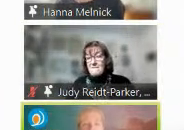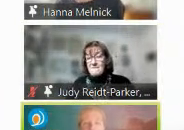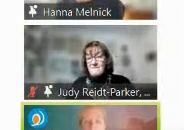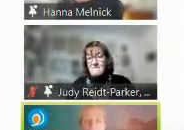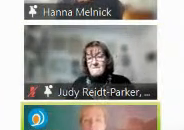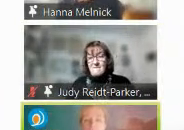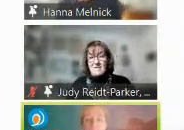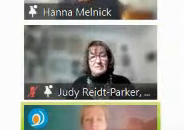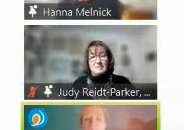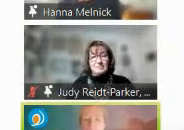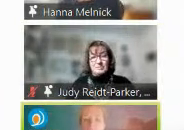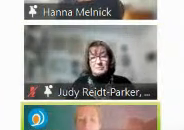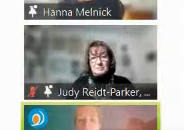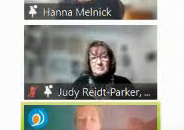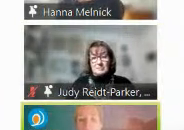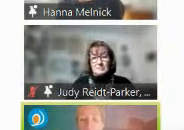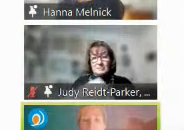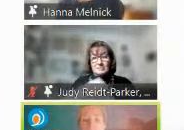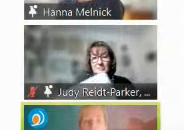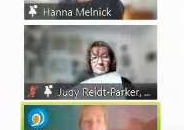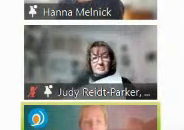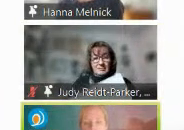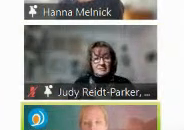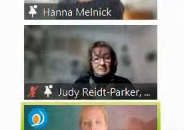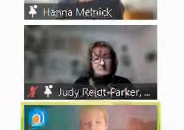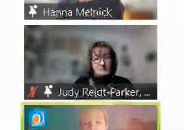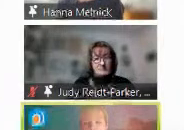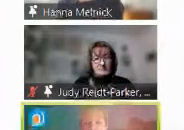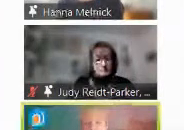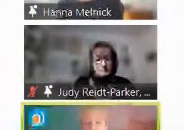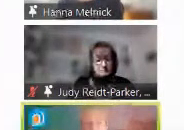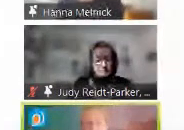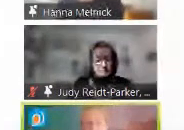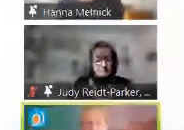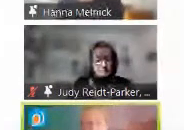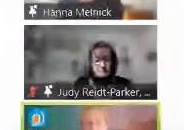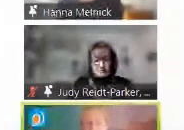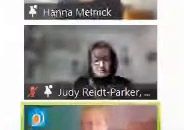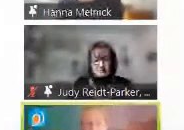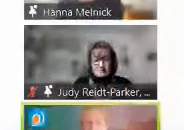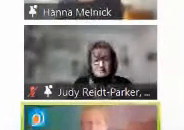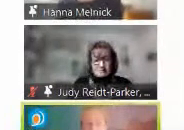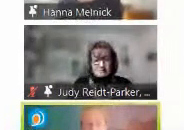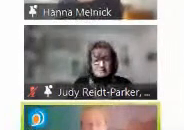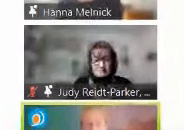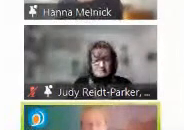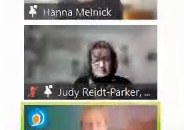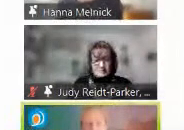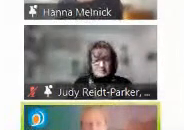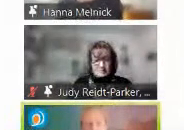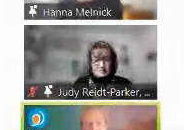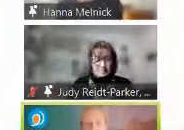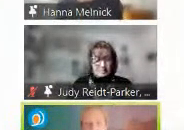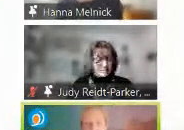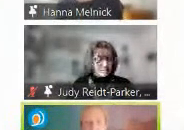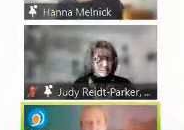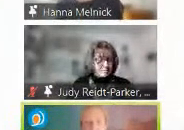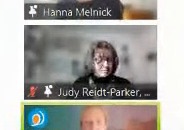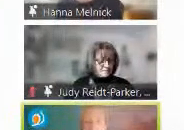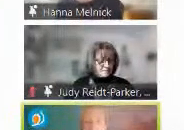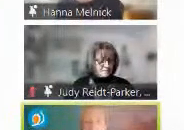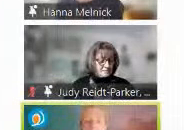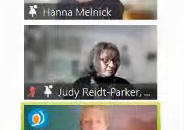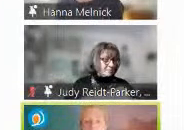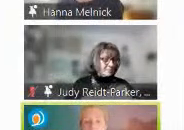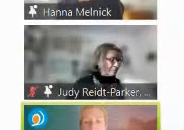state preschool programs offer 2 professional development days per year. These are limited to non-service days when the program is